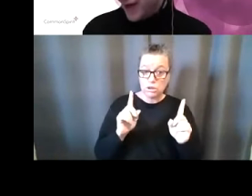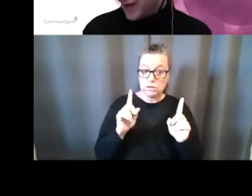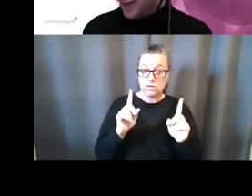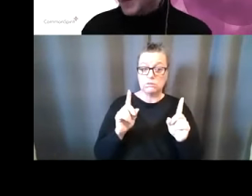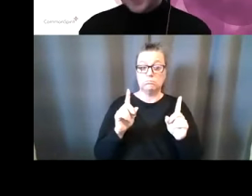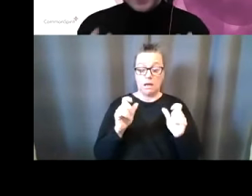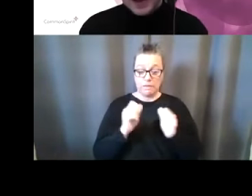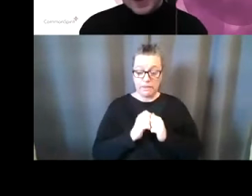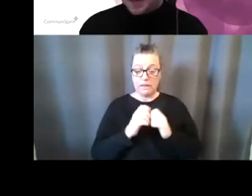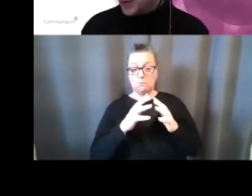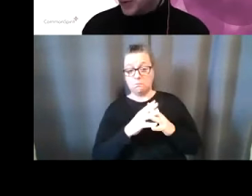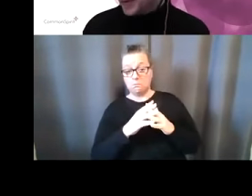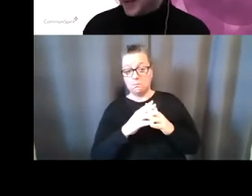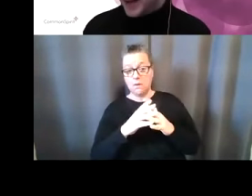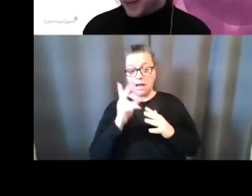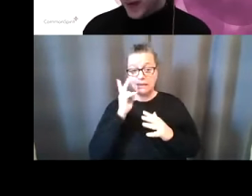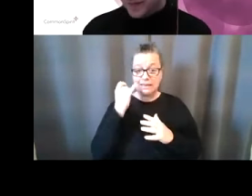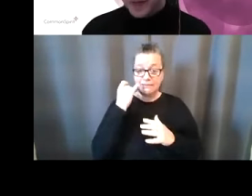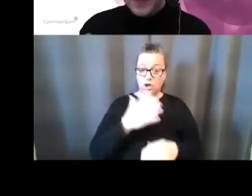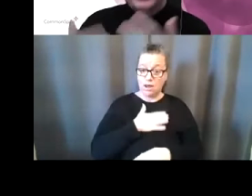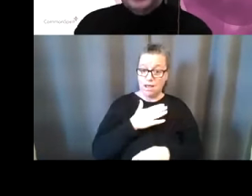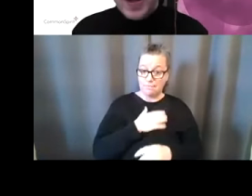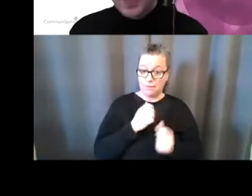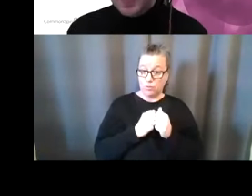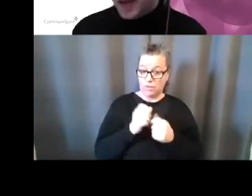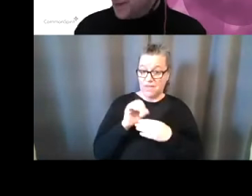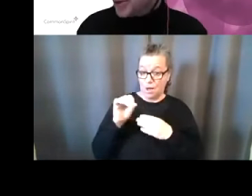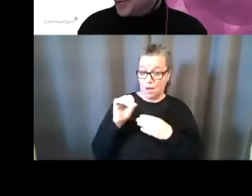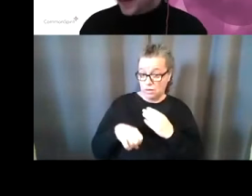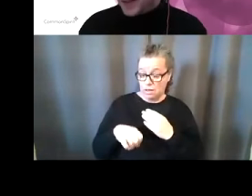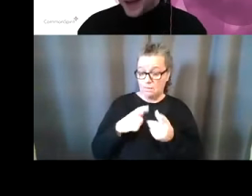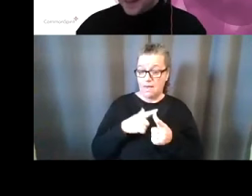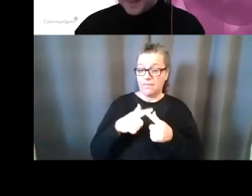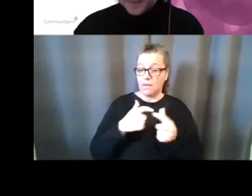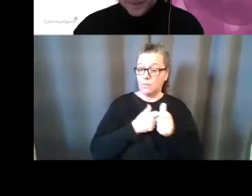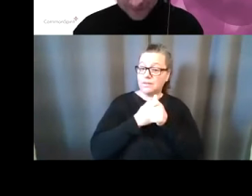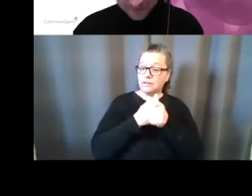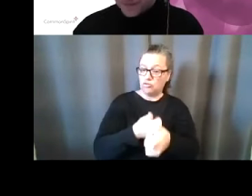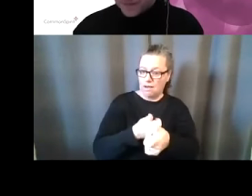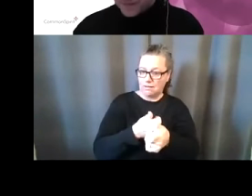with the outcomes. They can use some of our tools for that as well. And then we track the measurements over time.